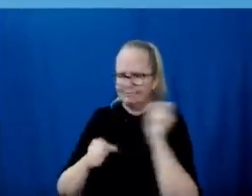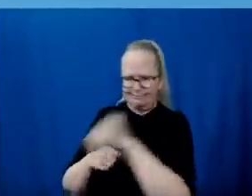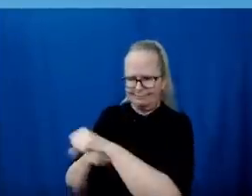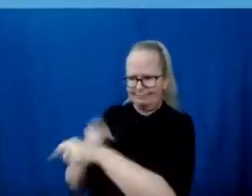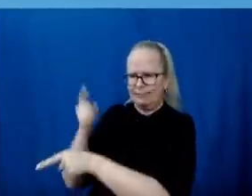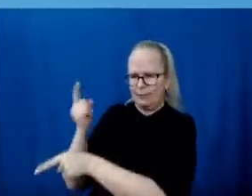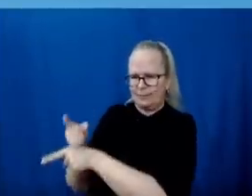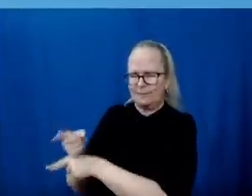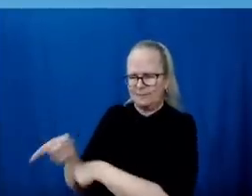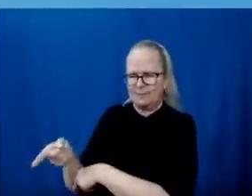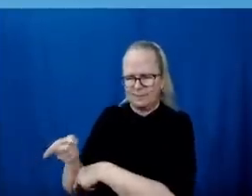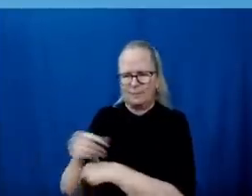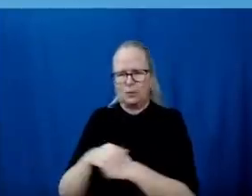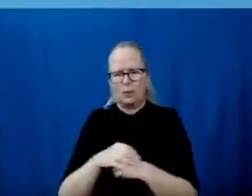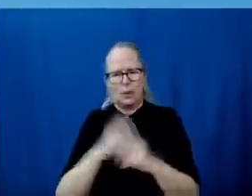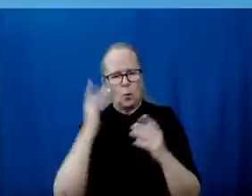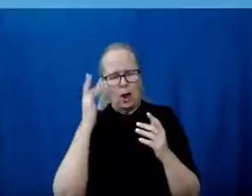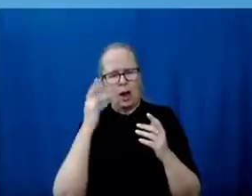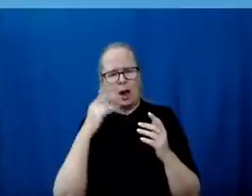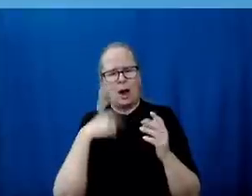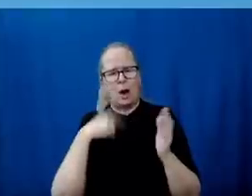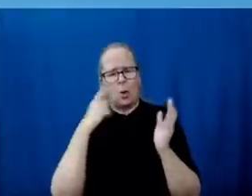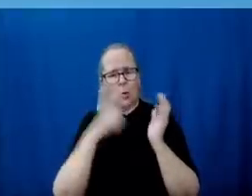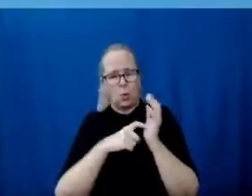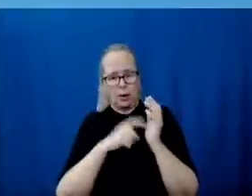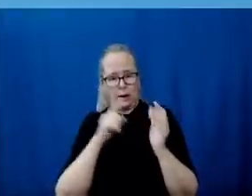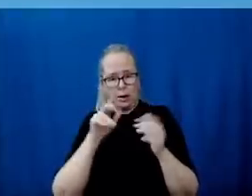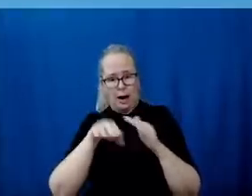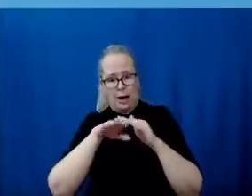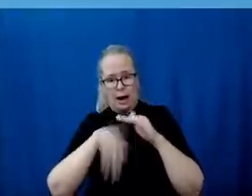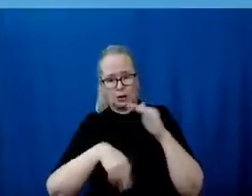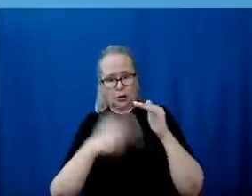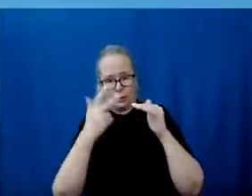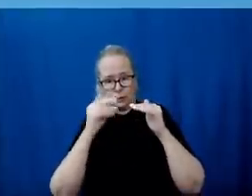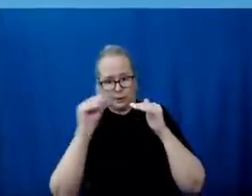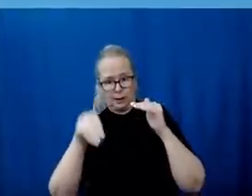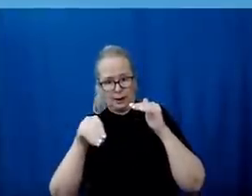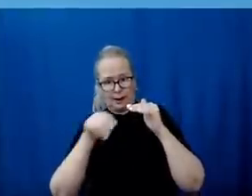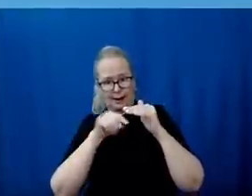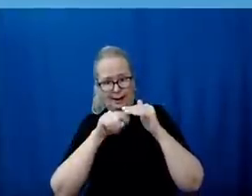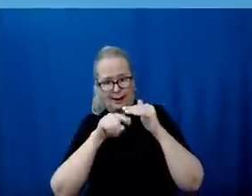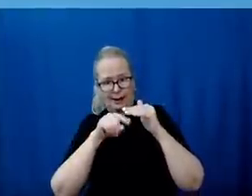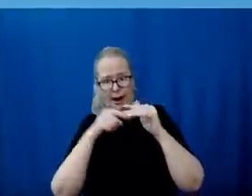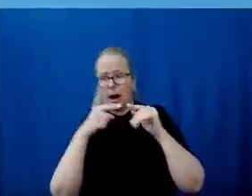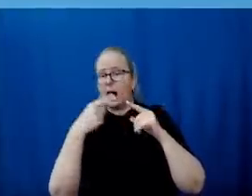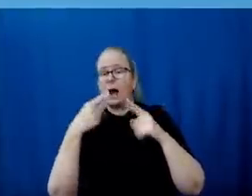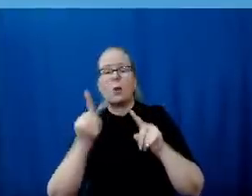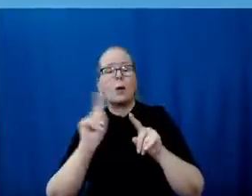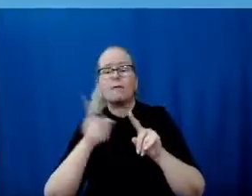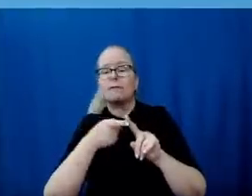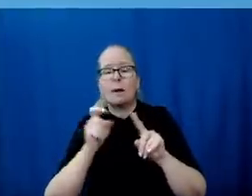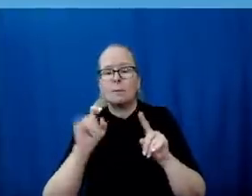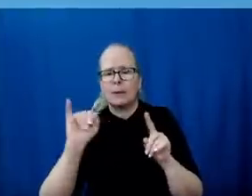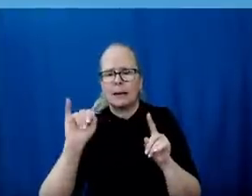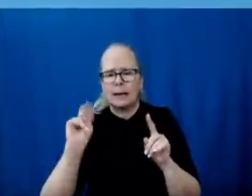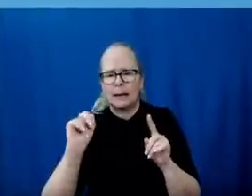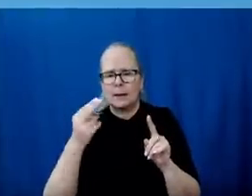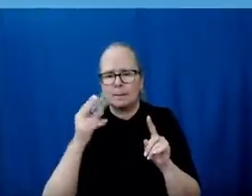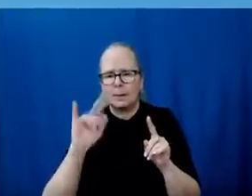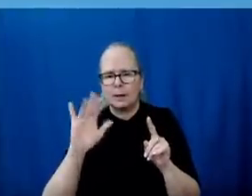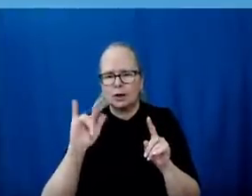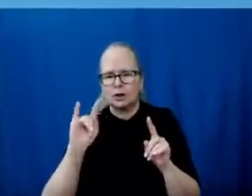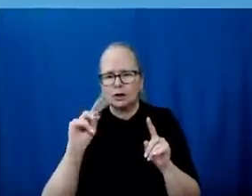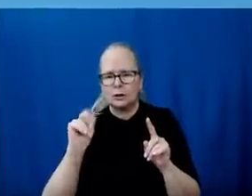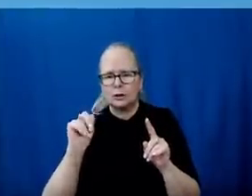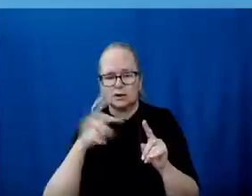We have found is less than 3% of samples are subject to inhibition though, which is great, meaning our results